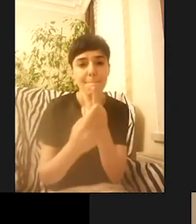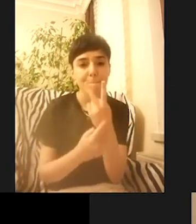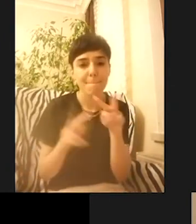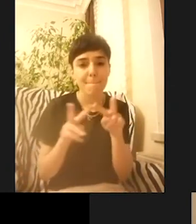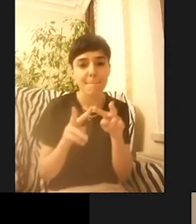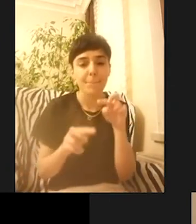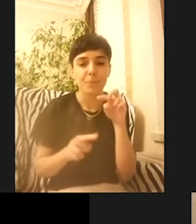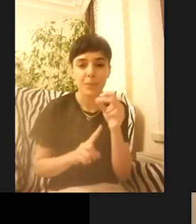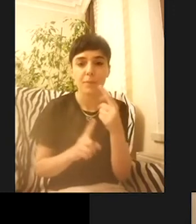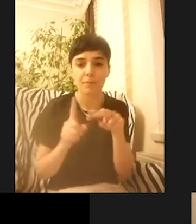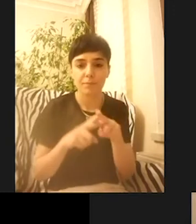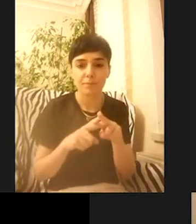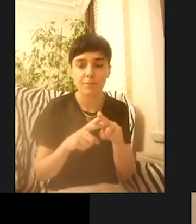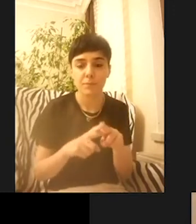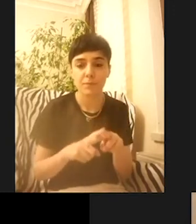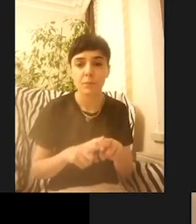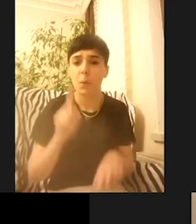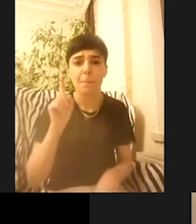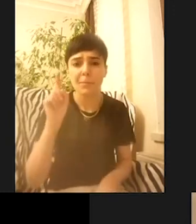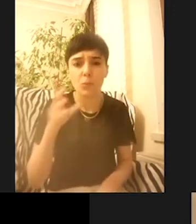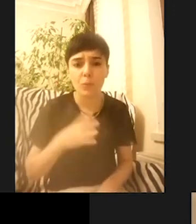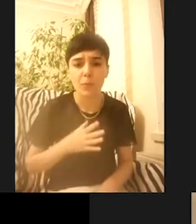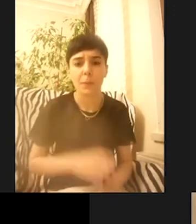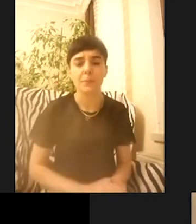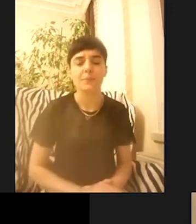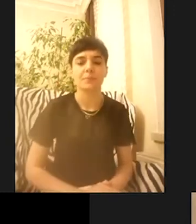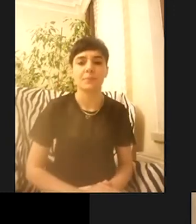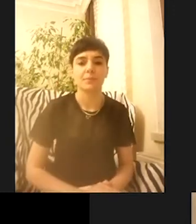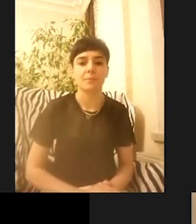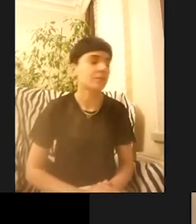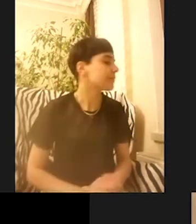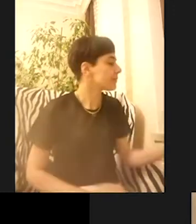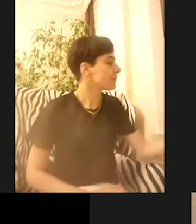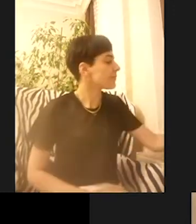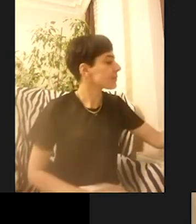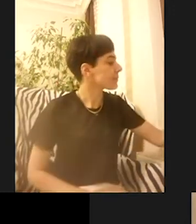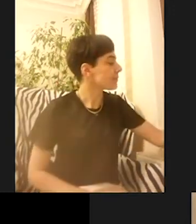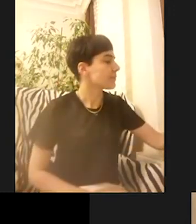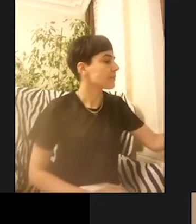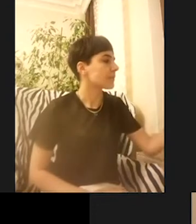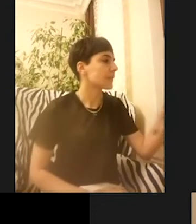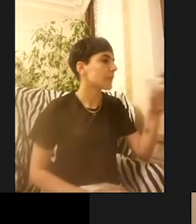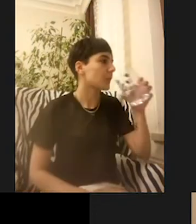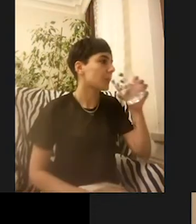to come back to when we talk together. Thank you. Wonderful. Thank you.